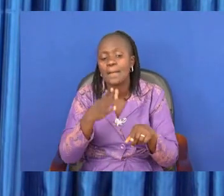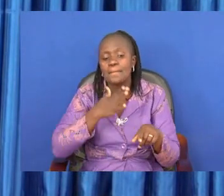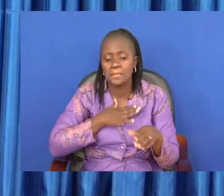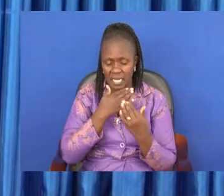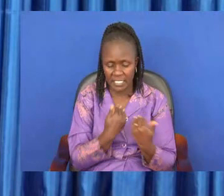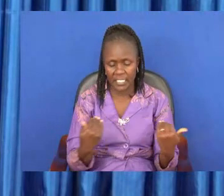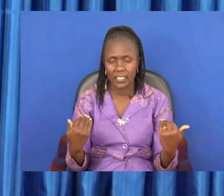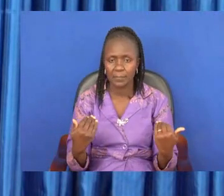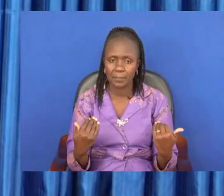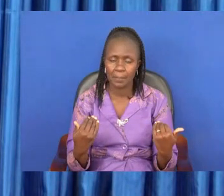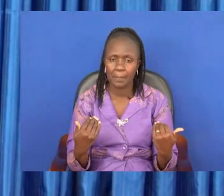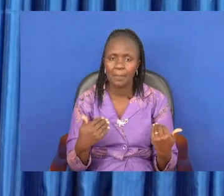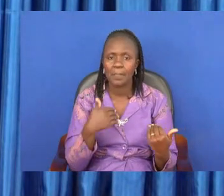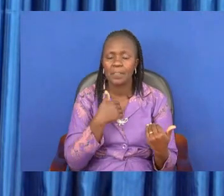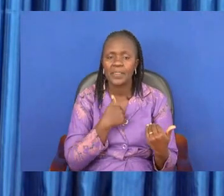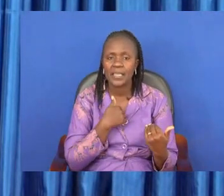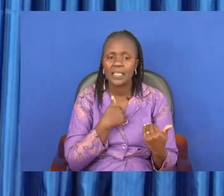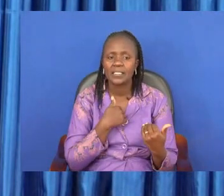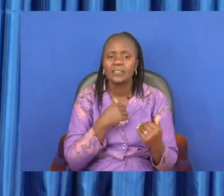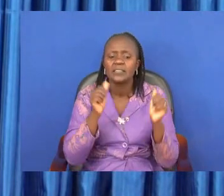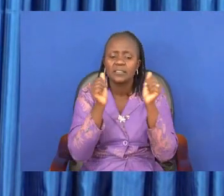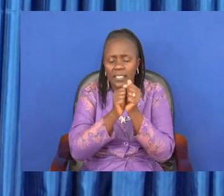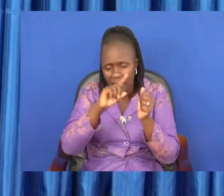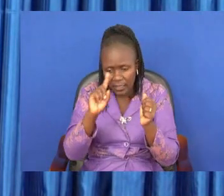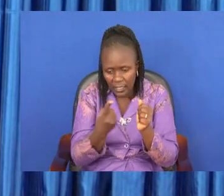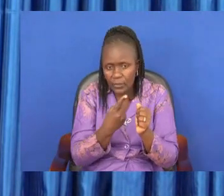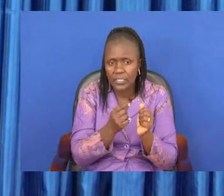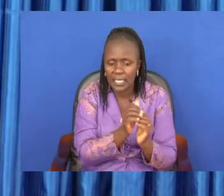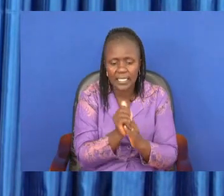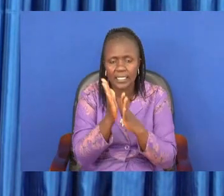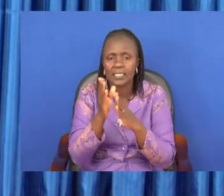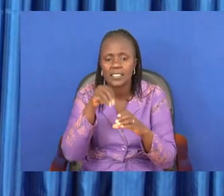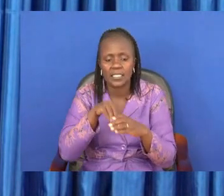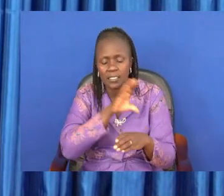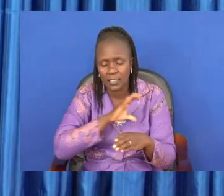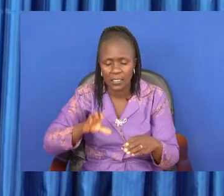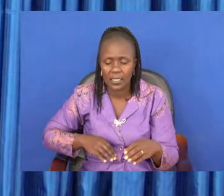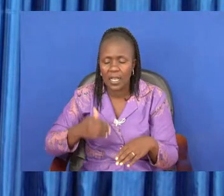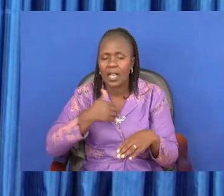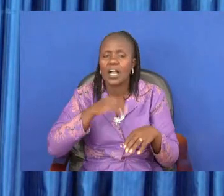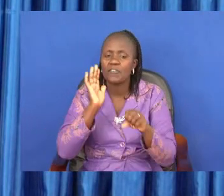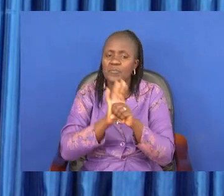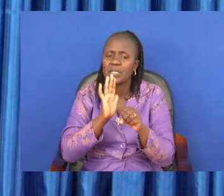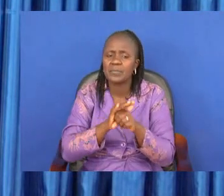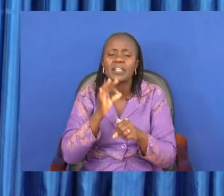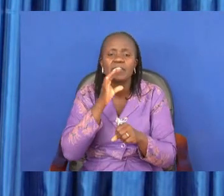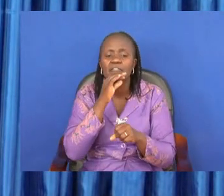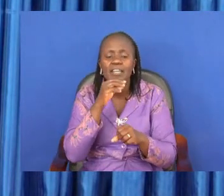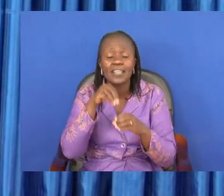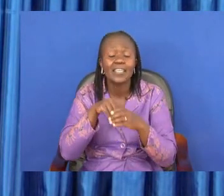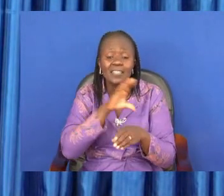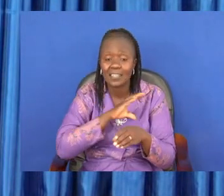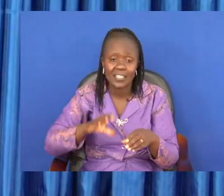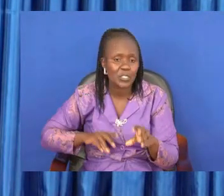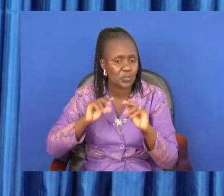children. Even though you have 10,000 guardians in Christ, you do not have many fathers, for in Christ Jesus,